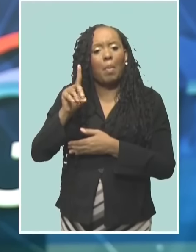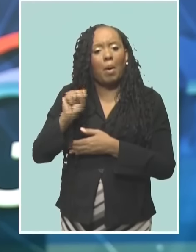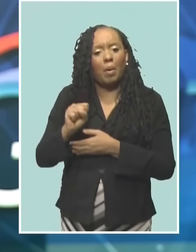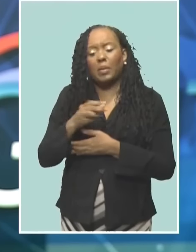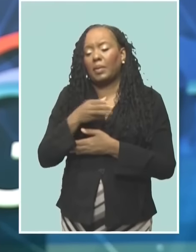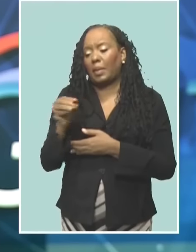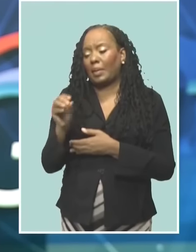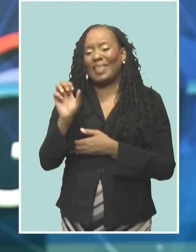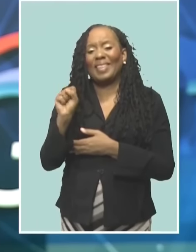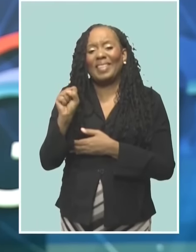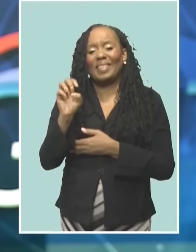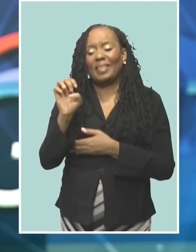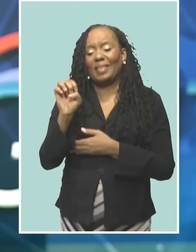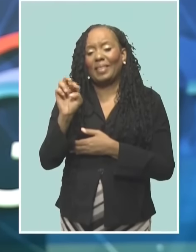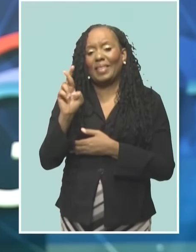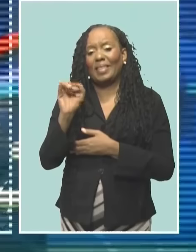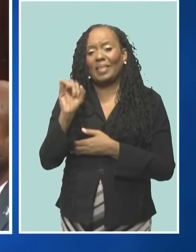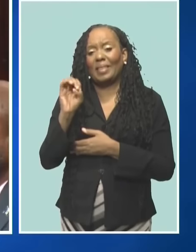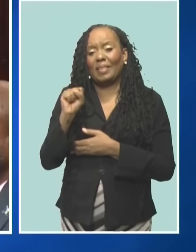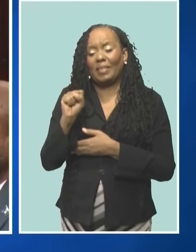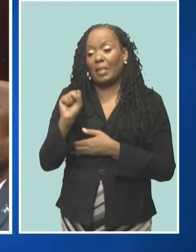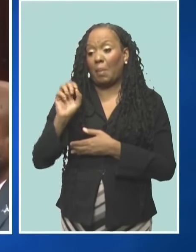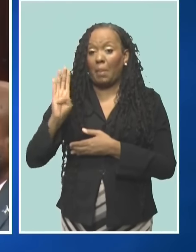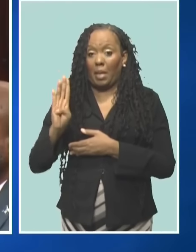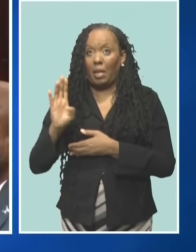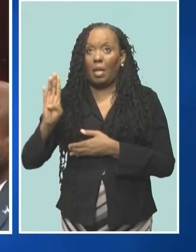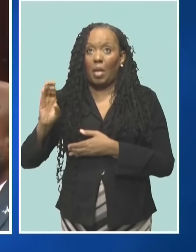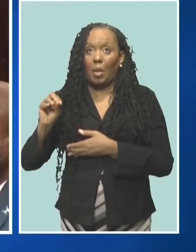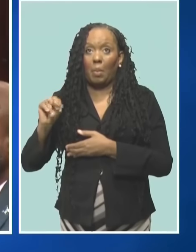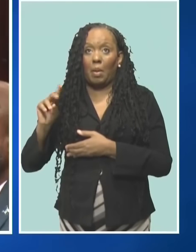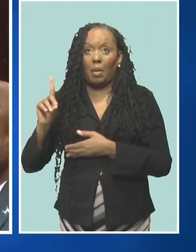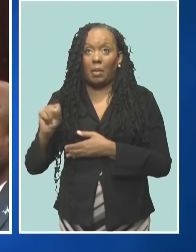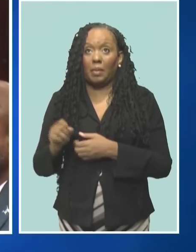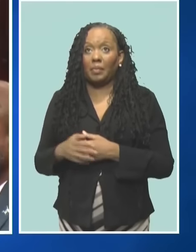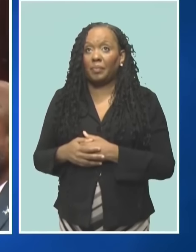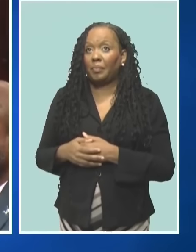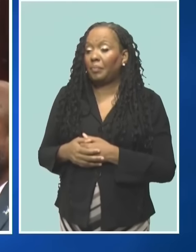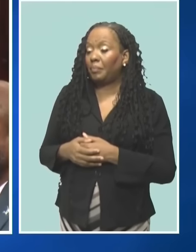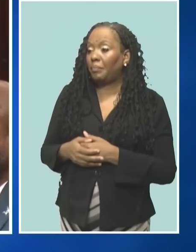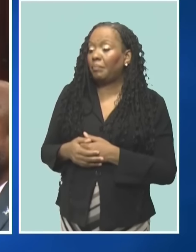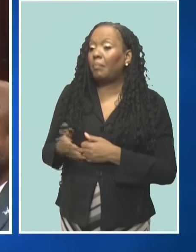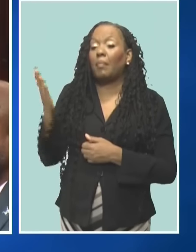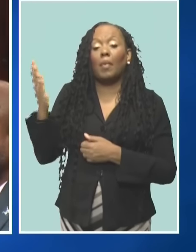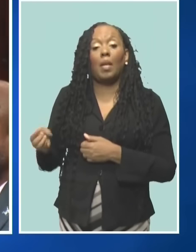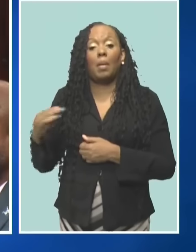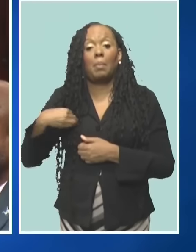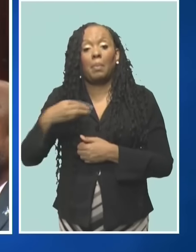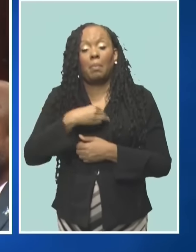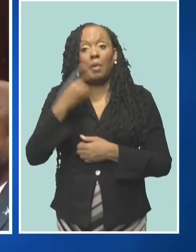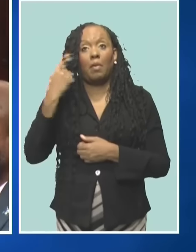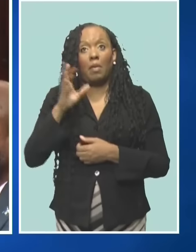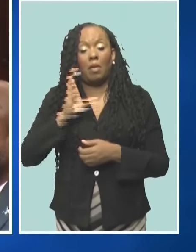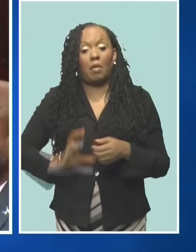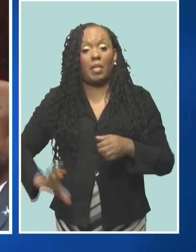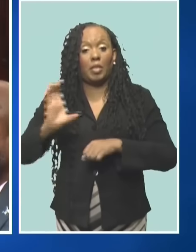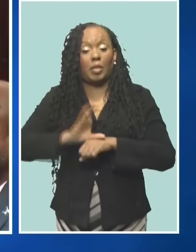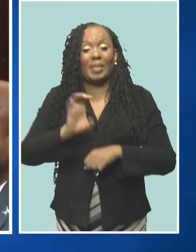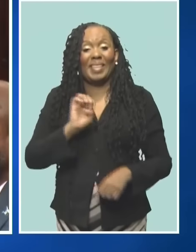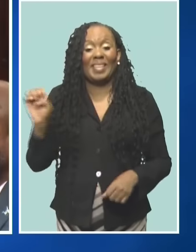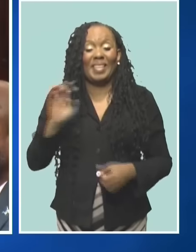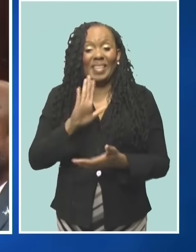Series B bonds. The member for Christchurch, East Central, spoke to the fact that